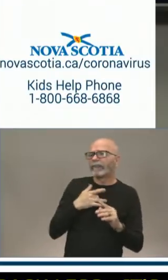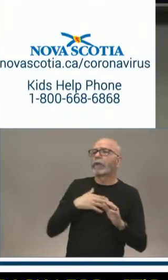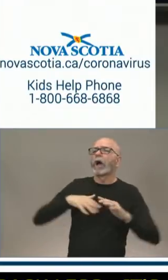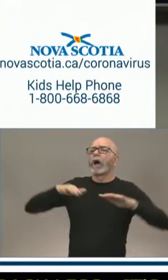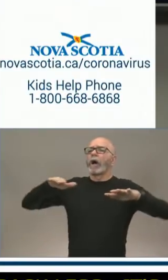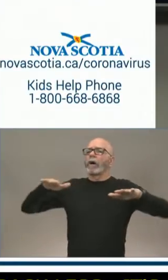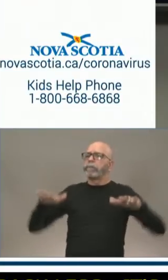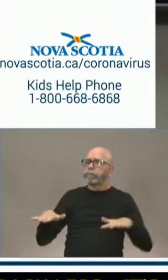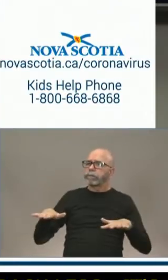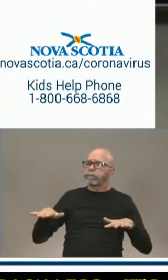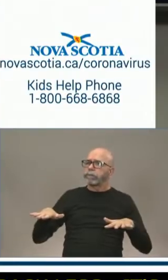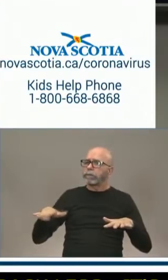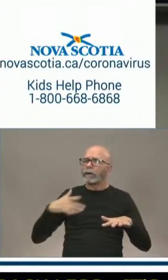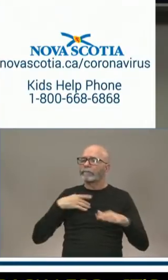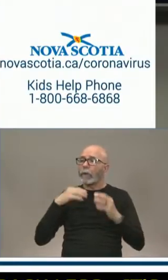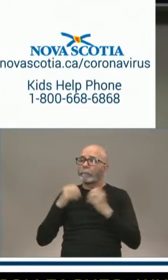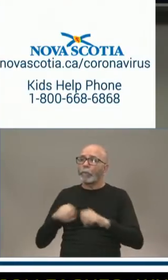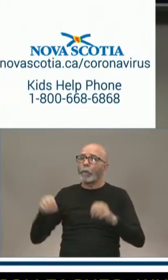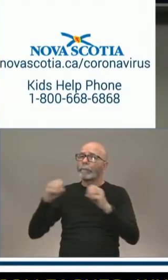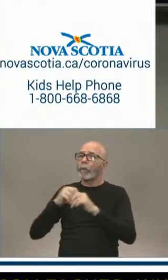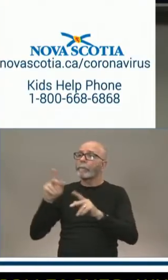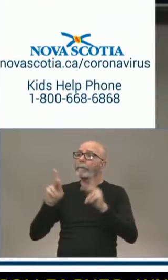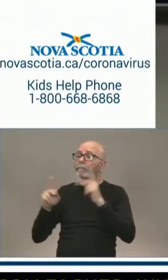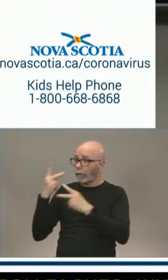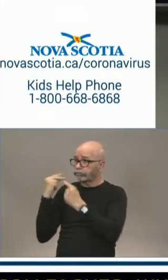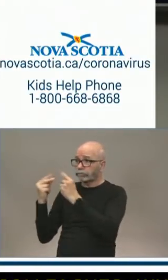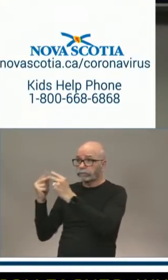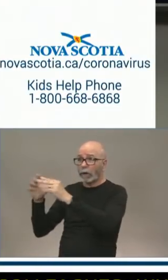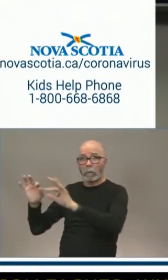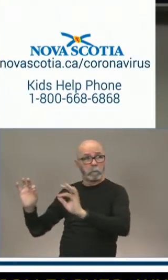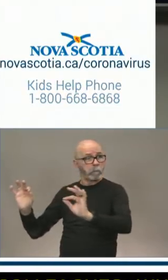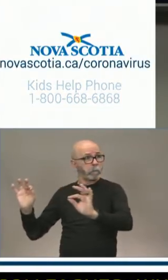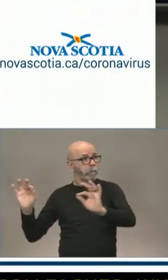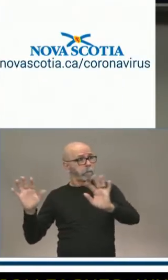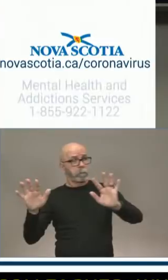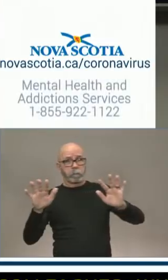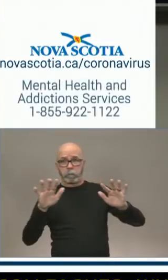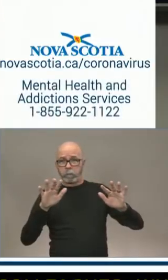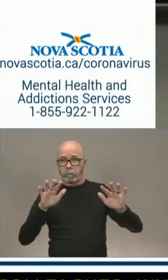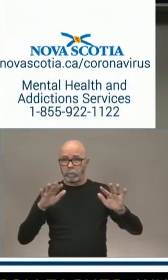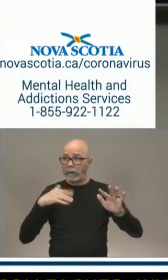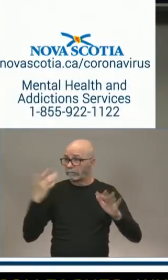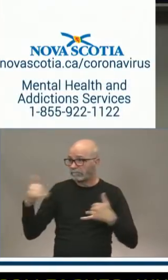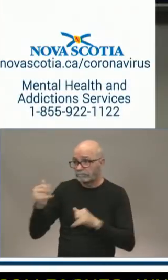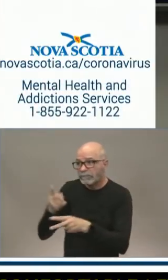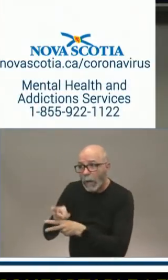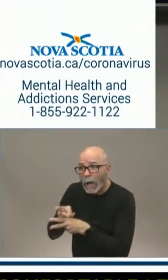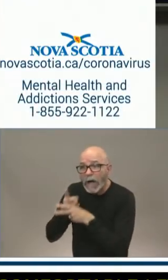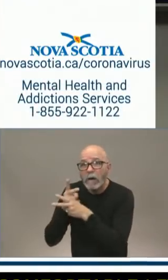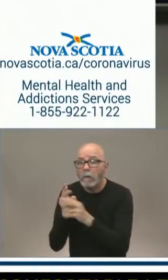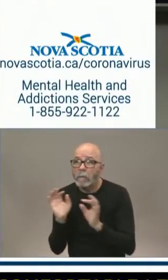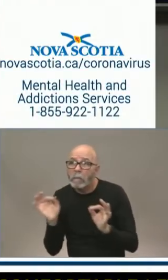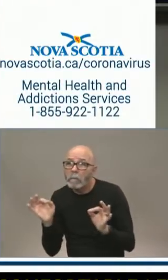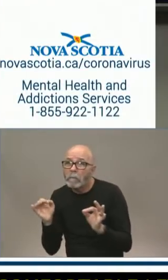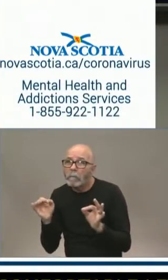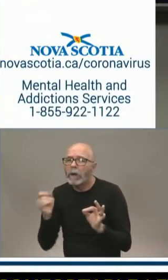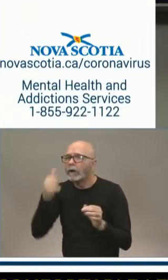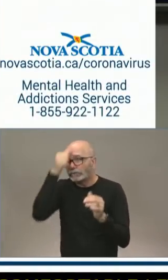of population immunity? Because of some of the questions around how long does the immunity last from